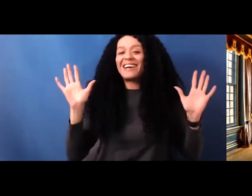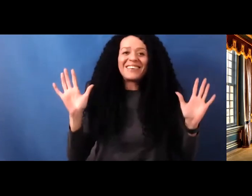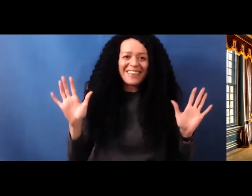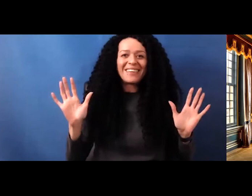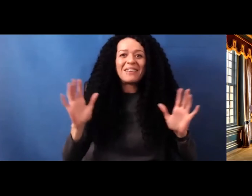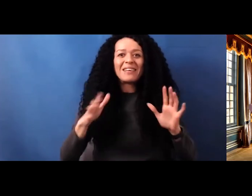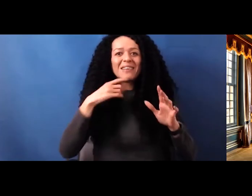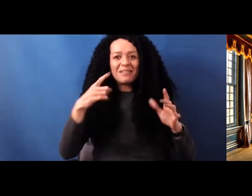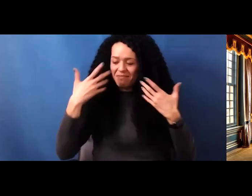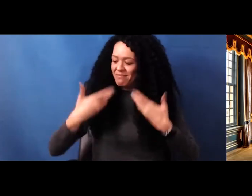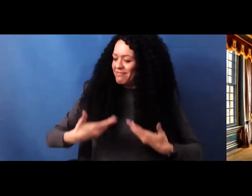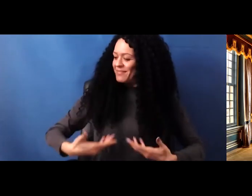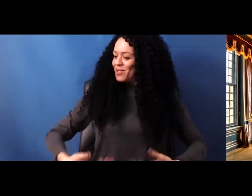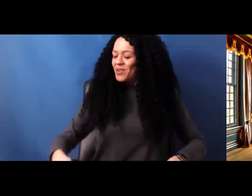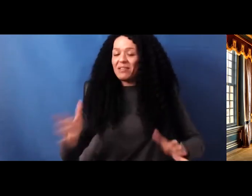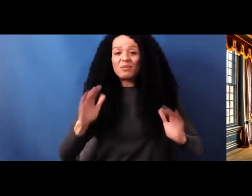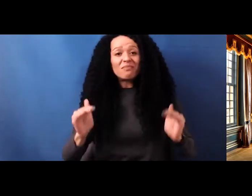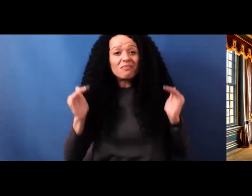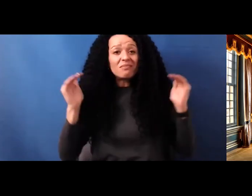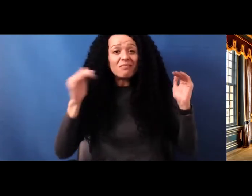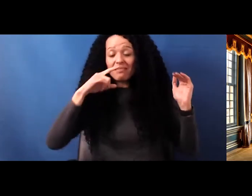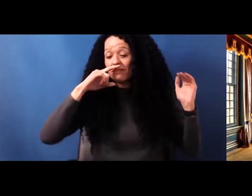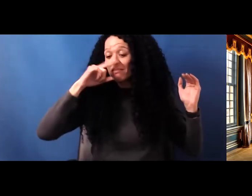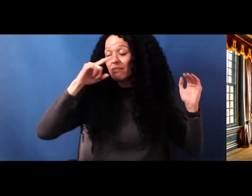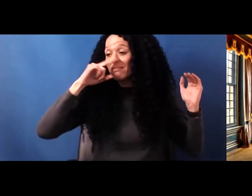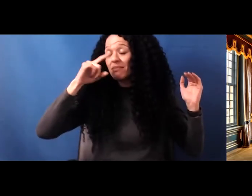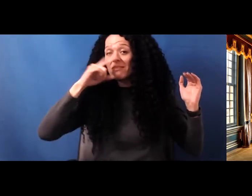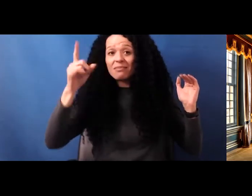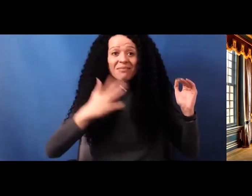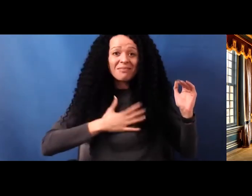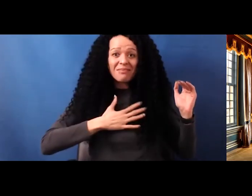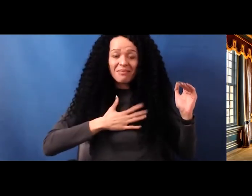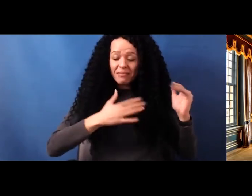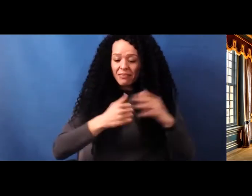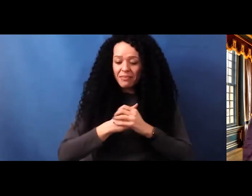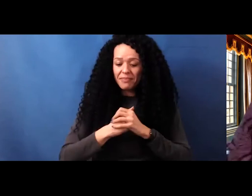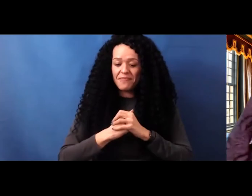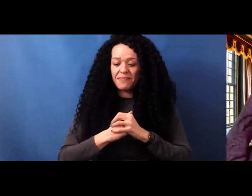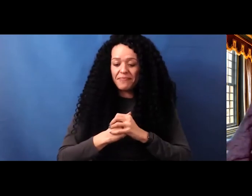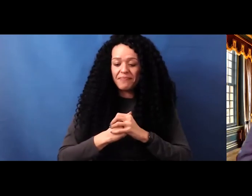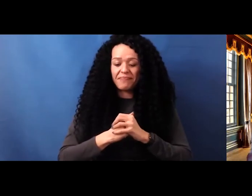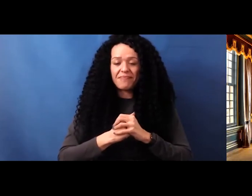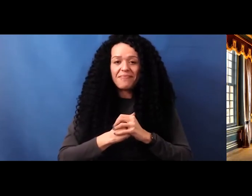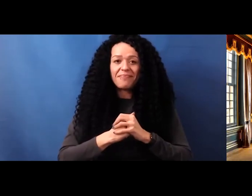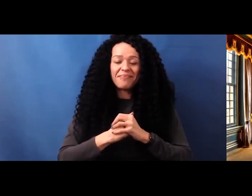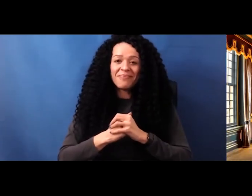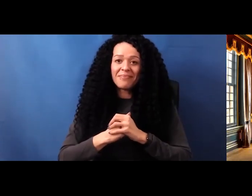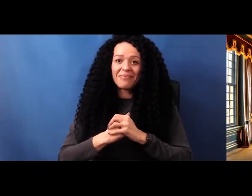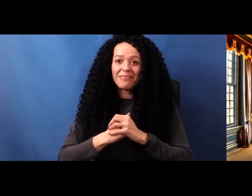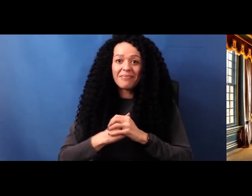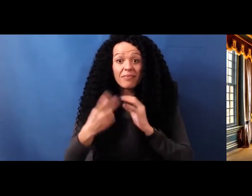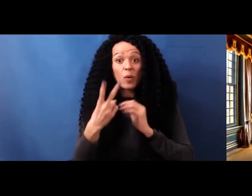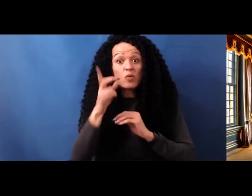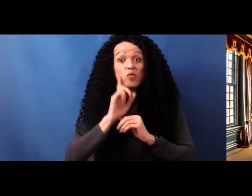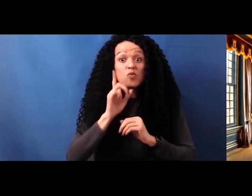admired and dressed for a quest. And Mary beaten and Mary Carmichael. The two women